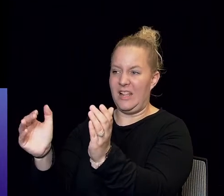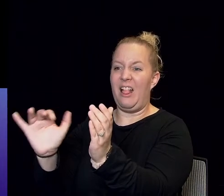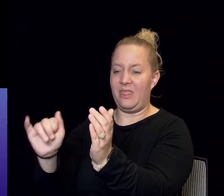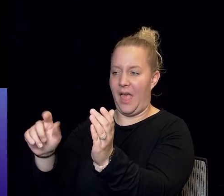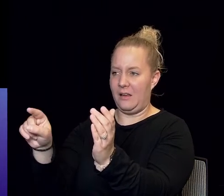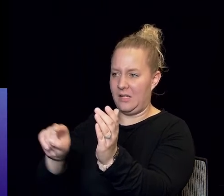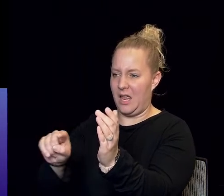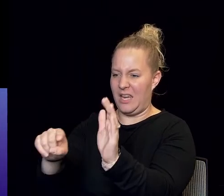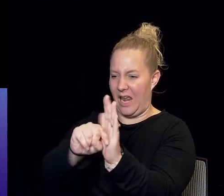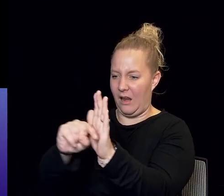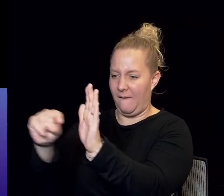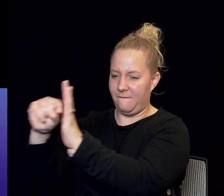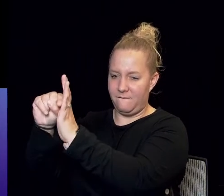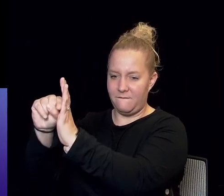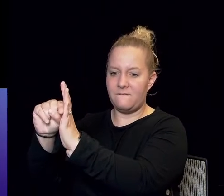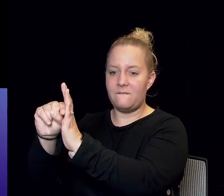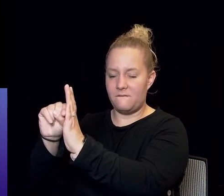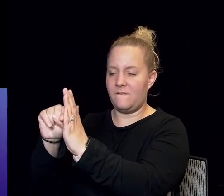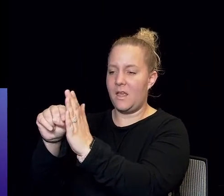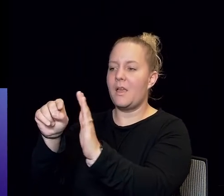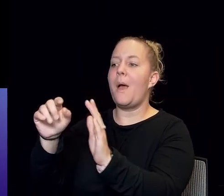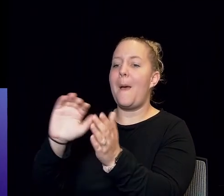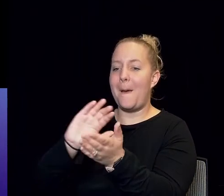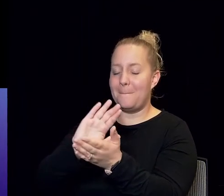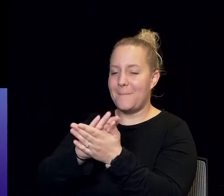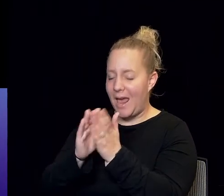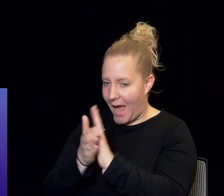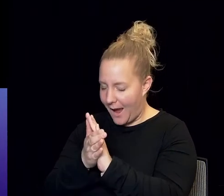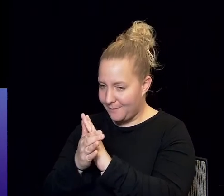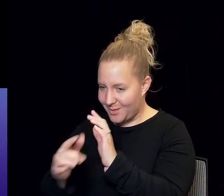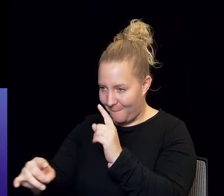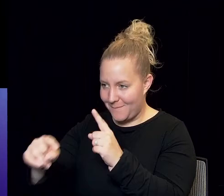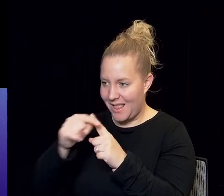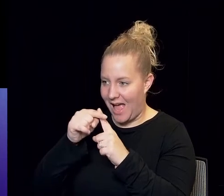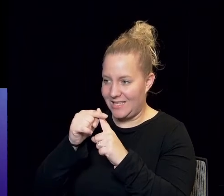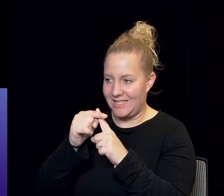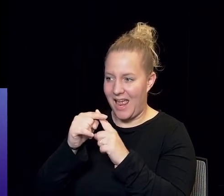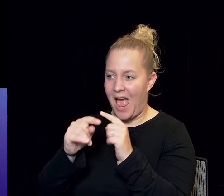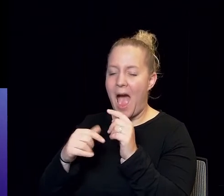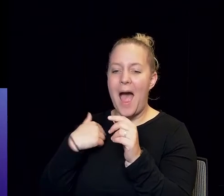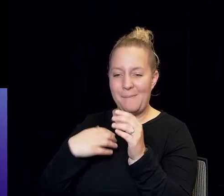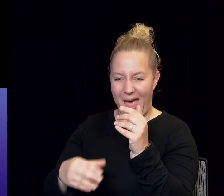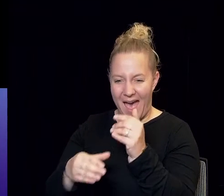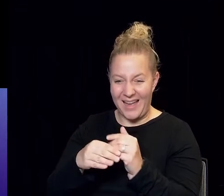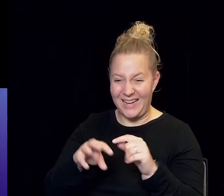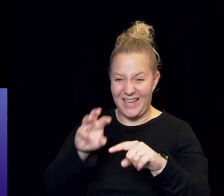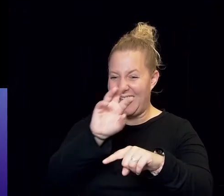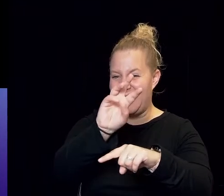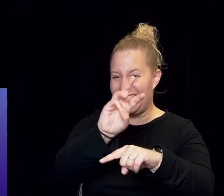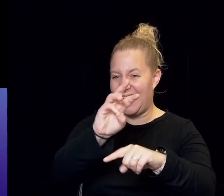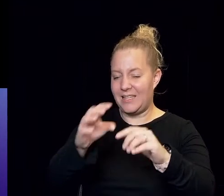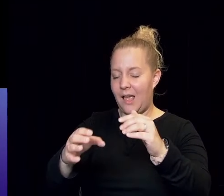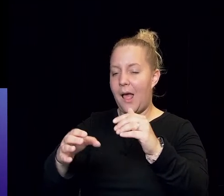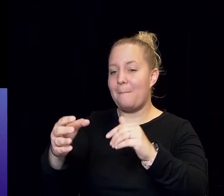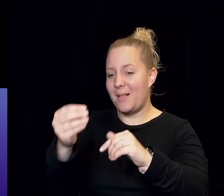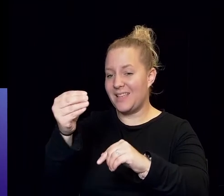those two negatives can cross as a giant plus. So now I'm just adding. So I have 6 plus